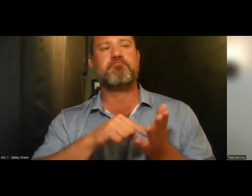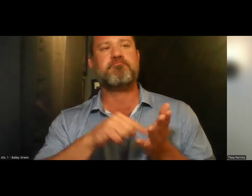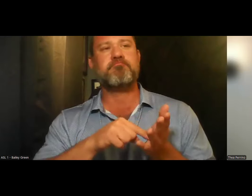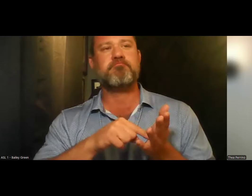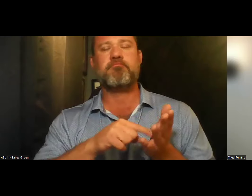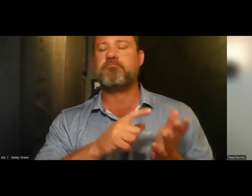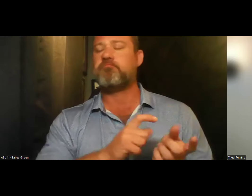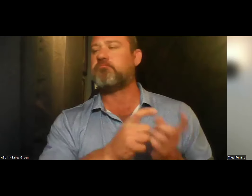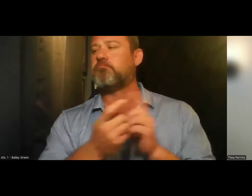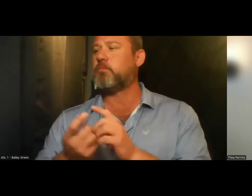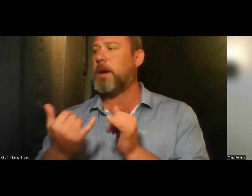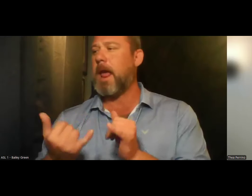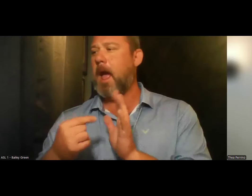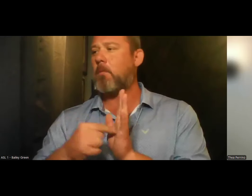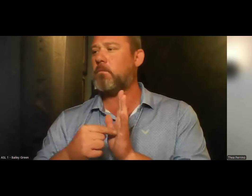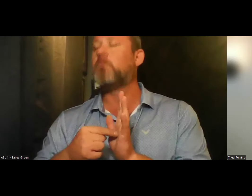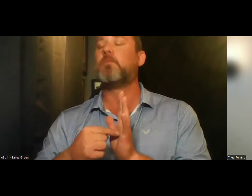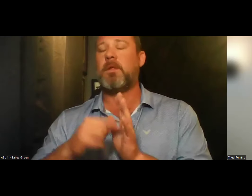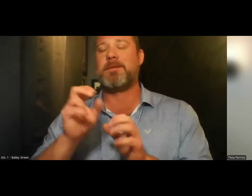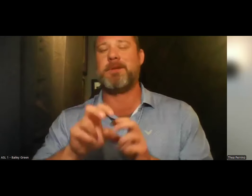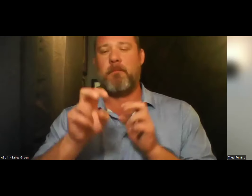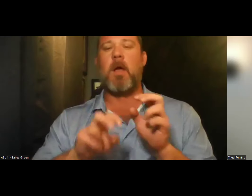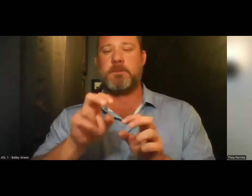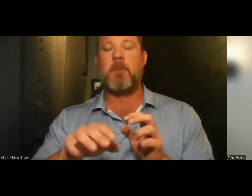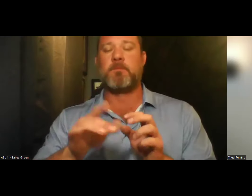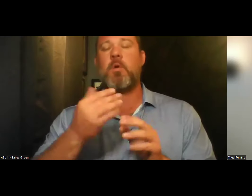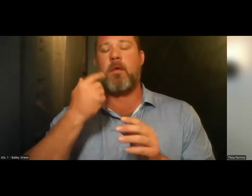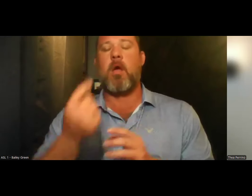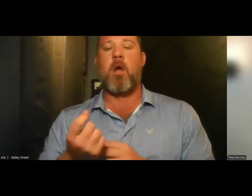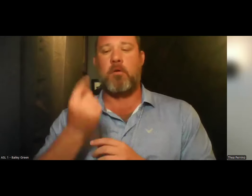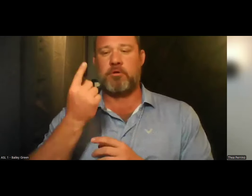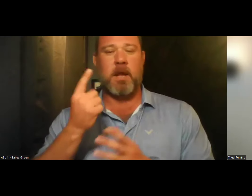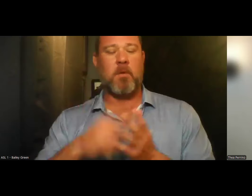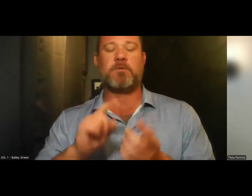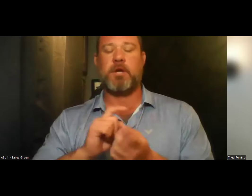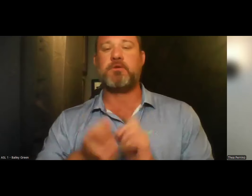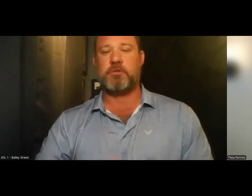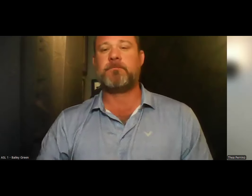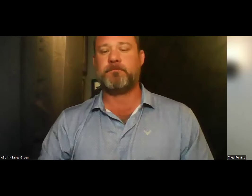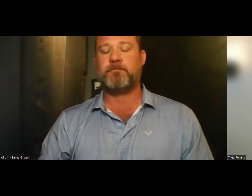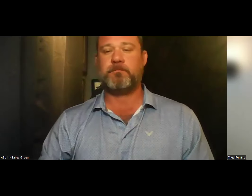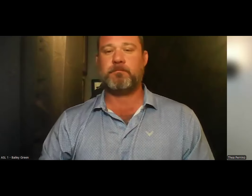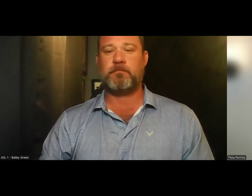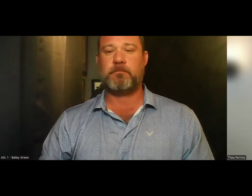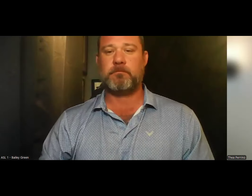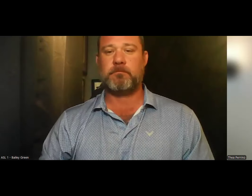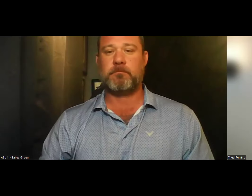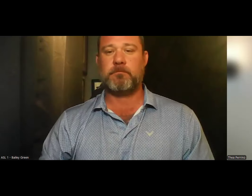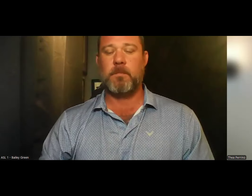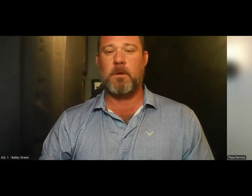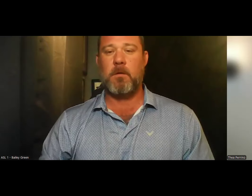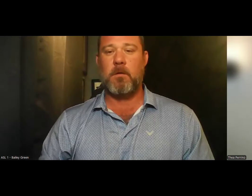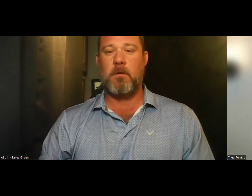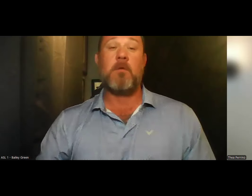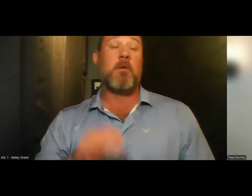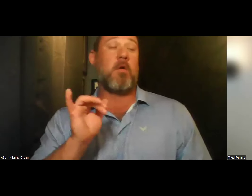It's really that step-by-step so that people can understand what has changed. And also what